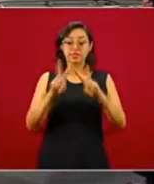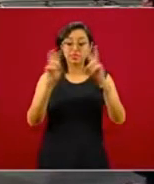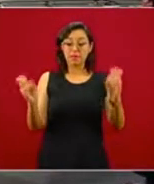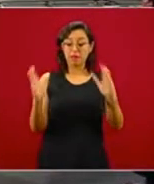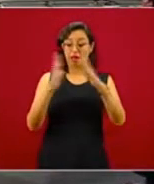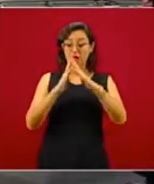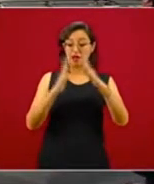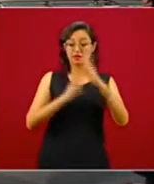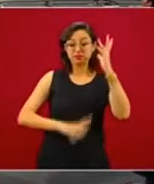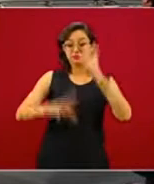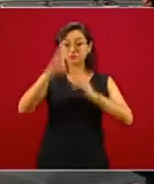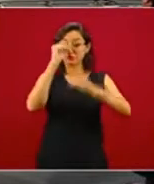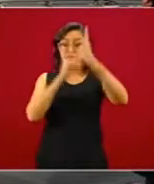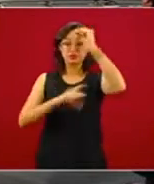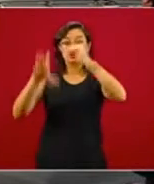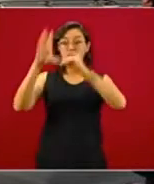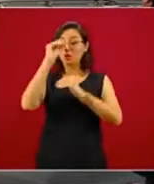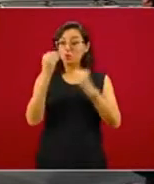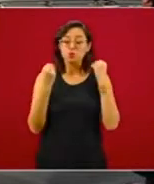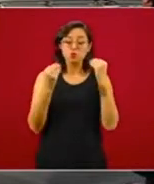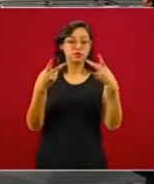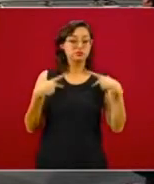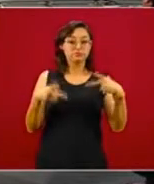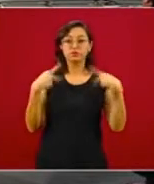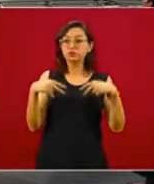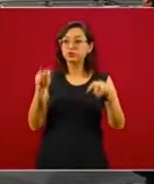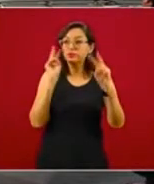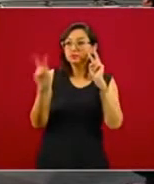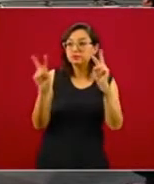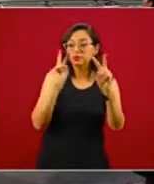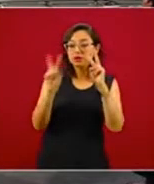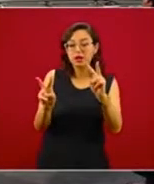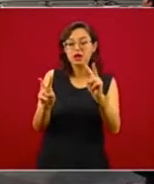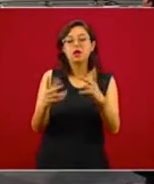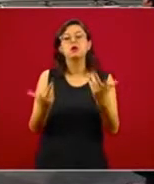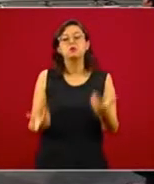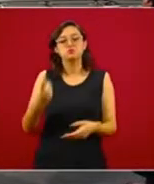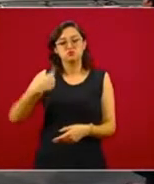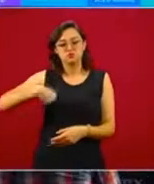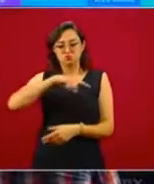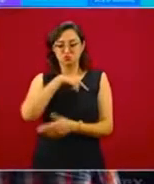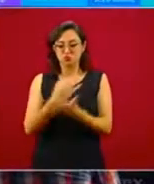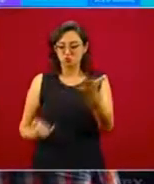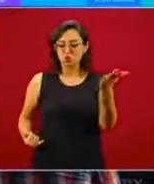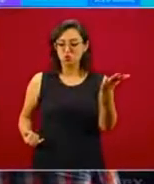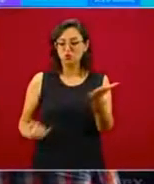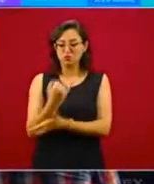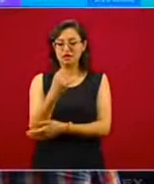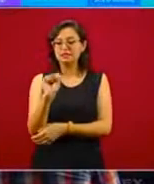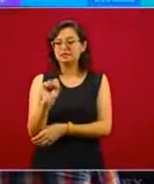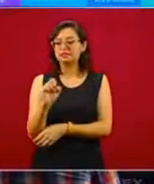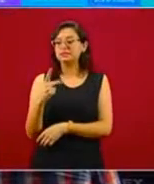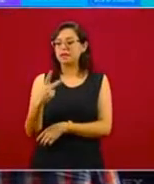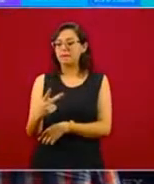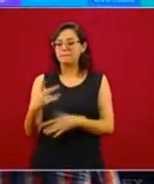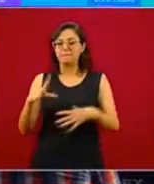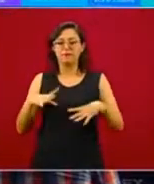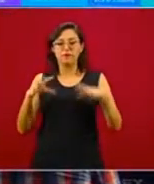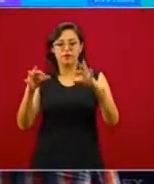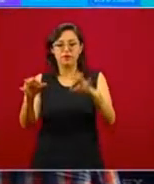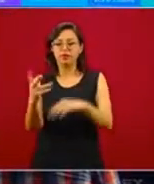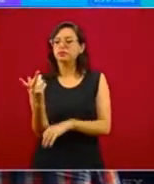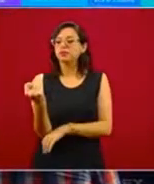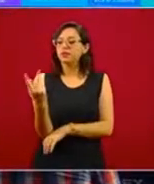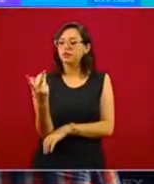cycle 2021. Since the learning at home program has been very successful, we created